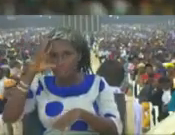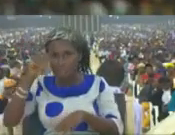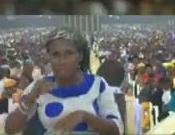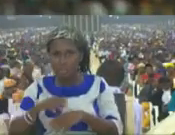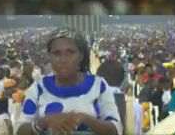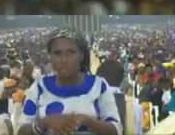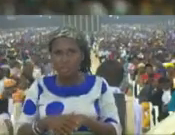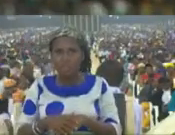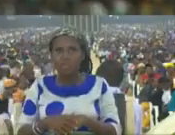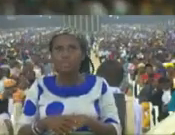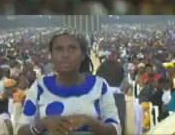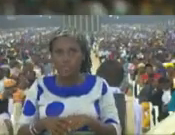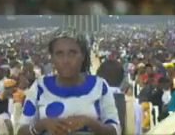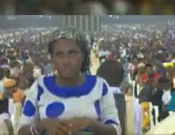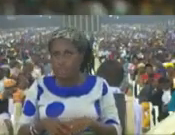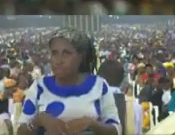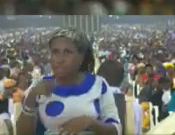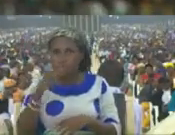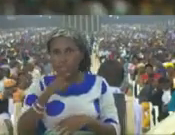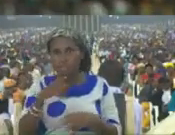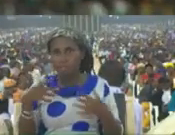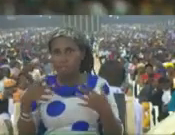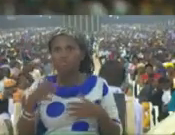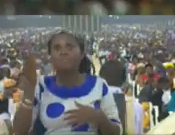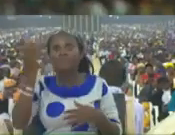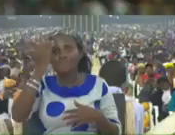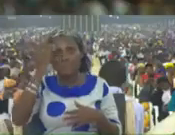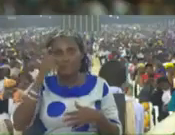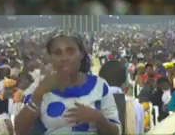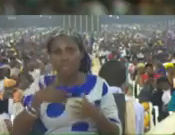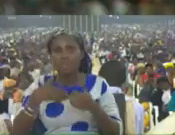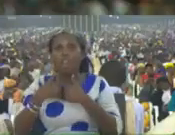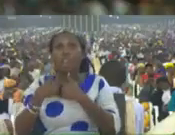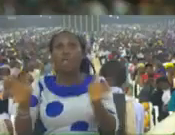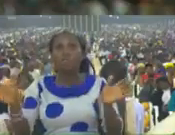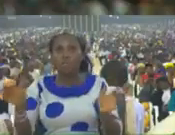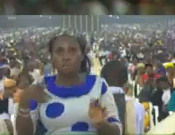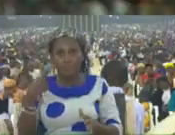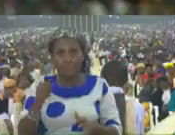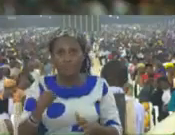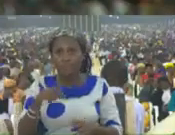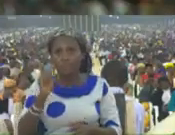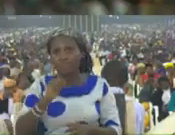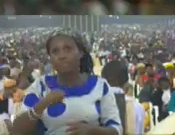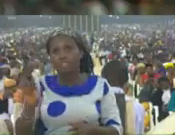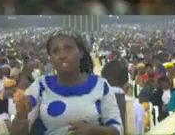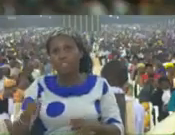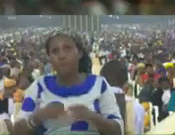Of course, I knew then that I've lost the scholarship.